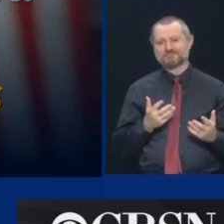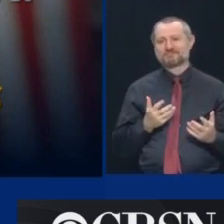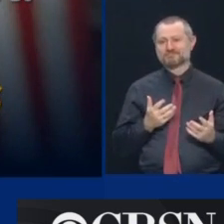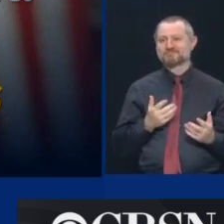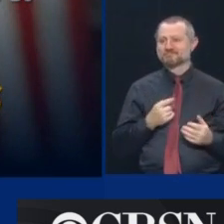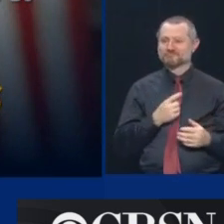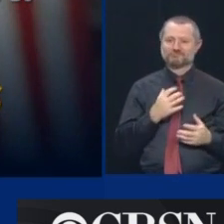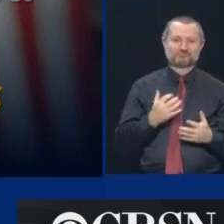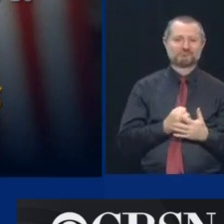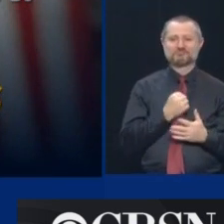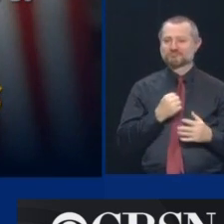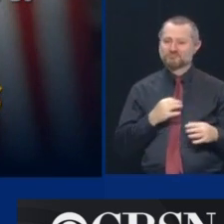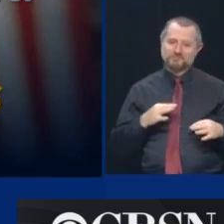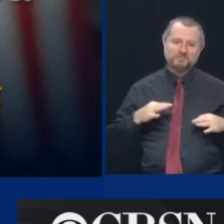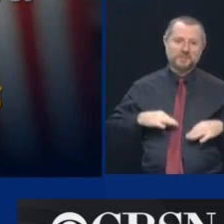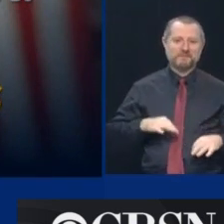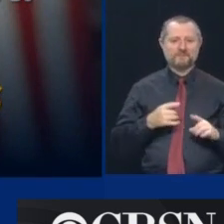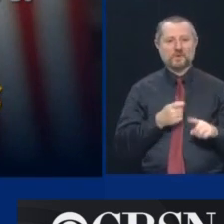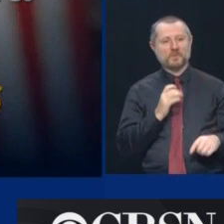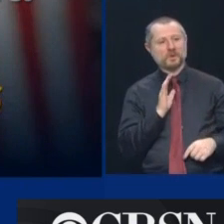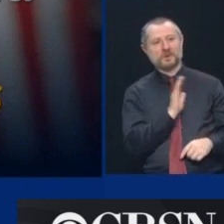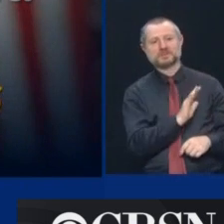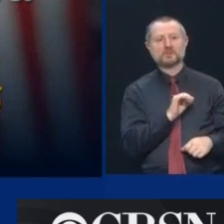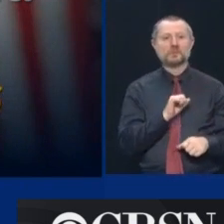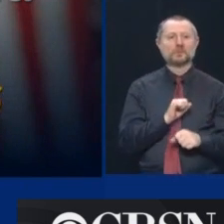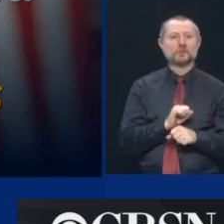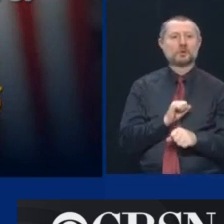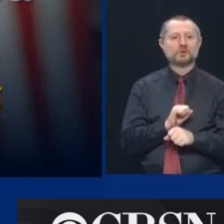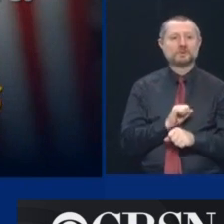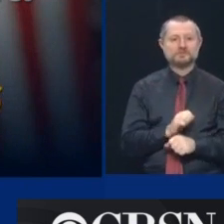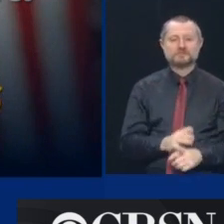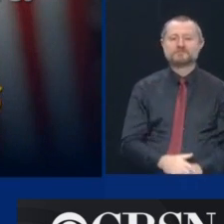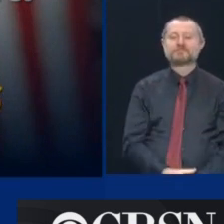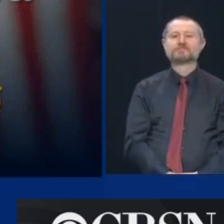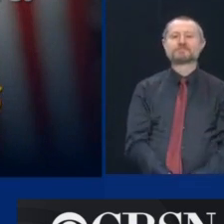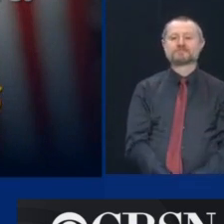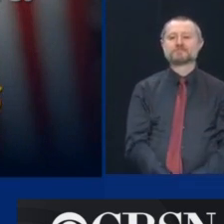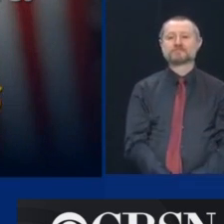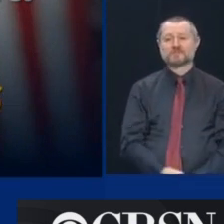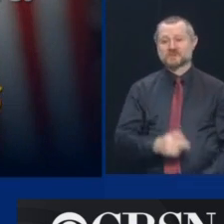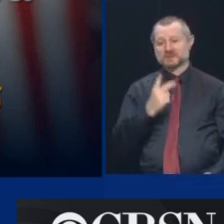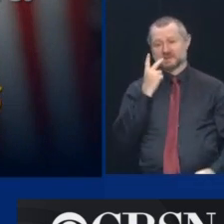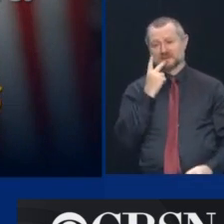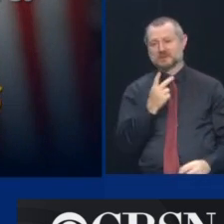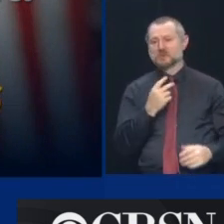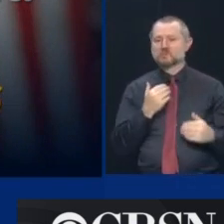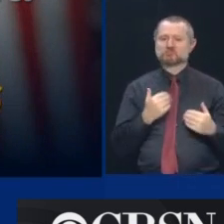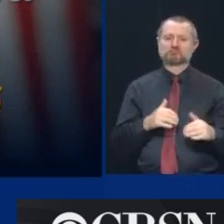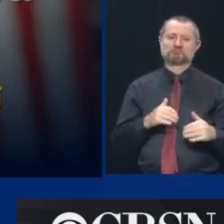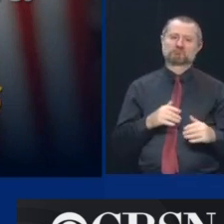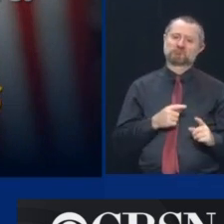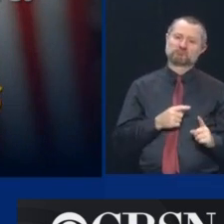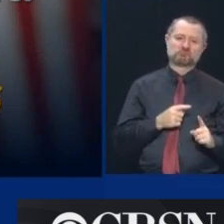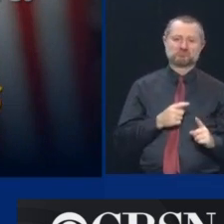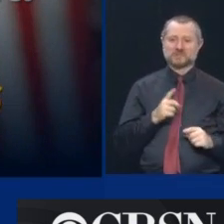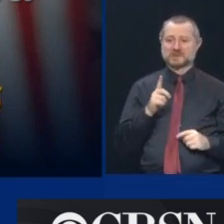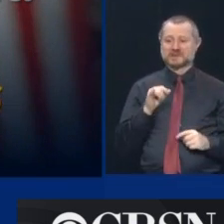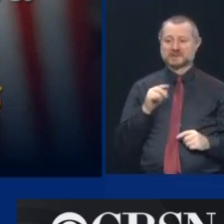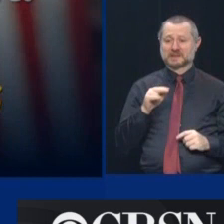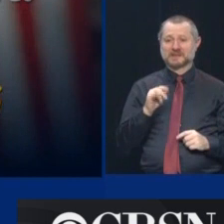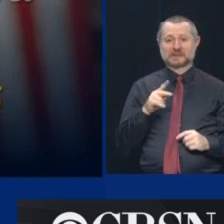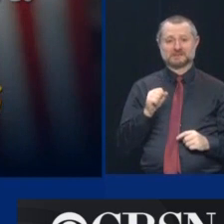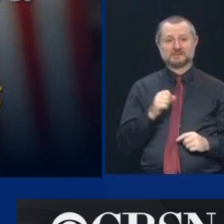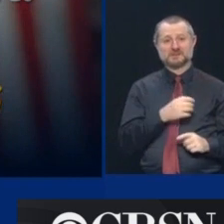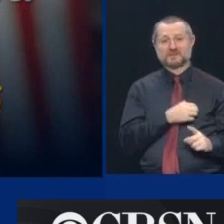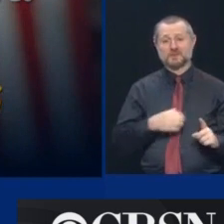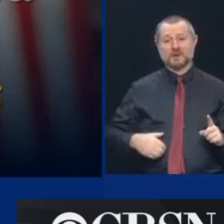the briars and all the scrapes. And when Mayor Dinkins was mayor, the city